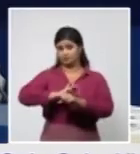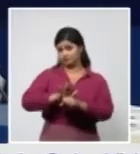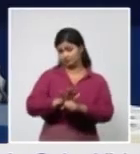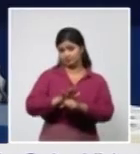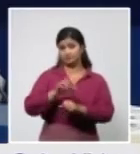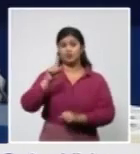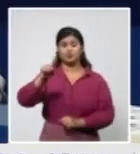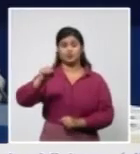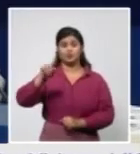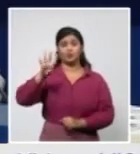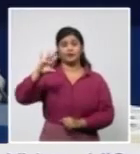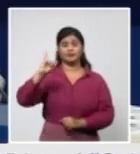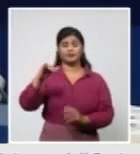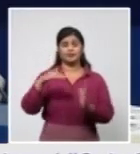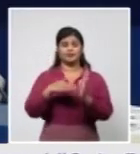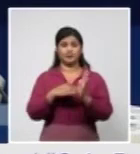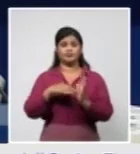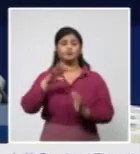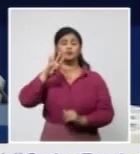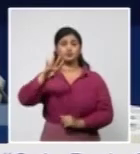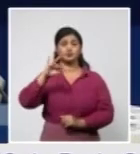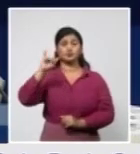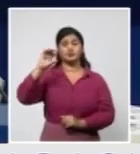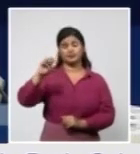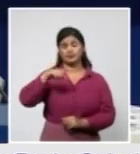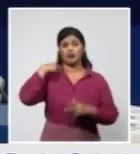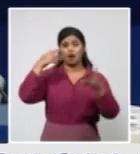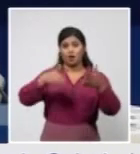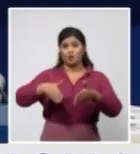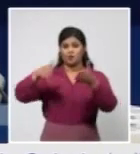4,178,027 confirmed cases and